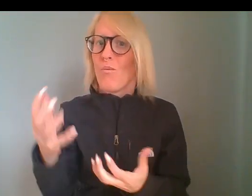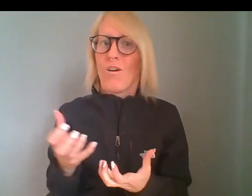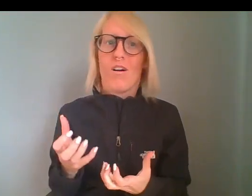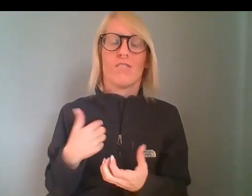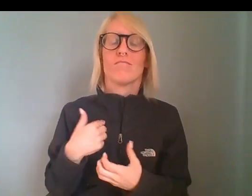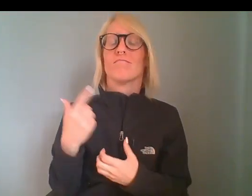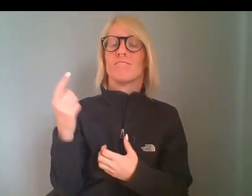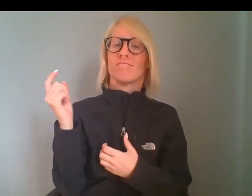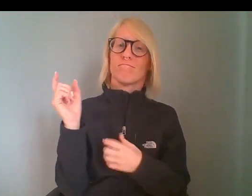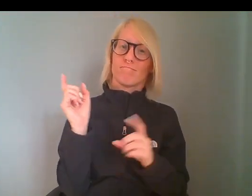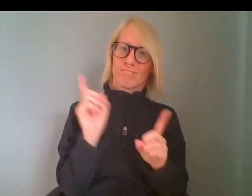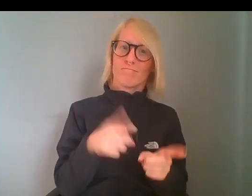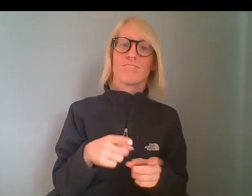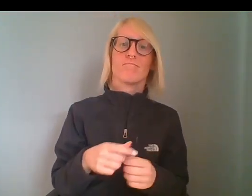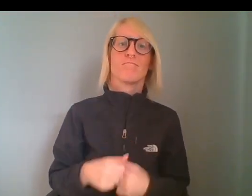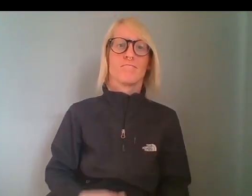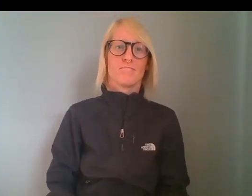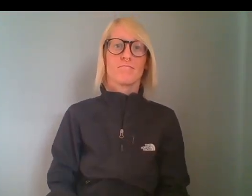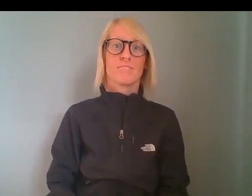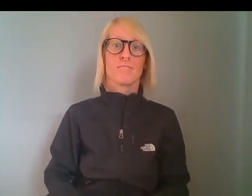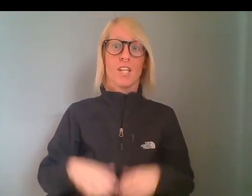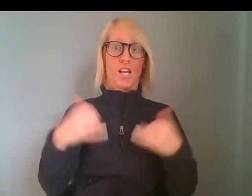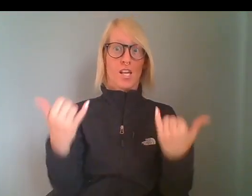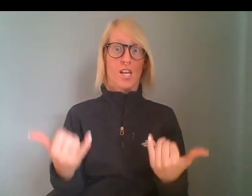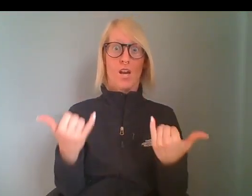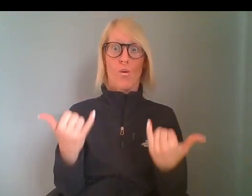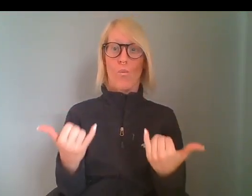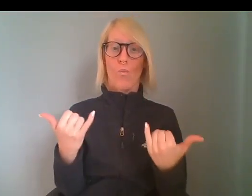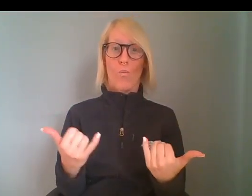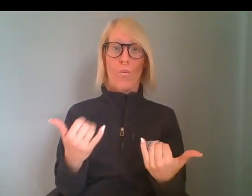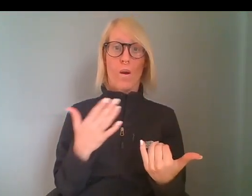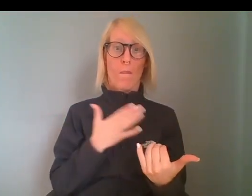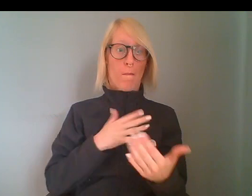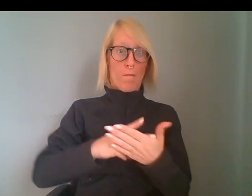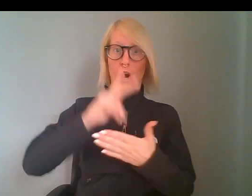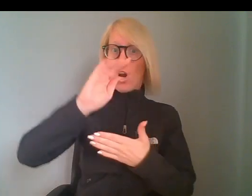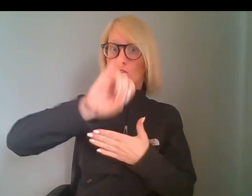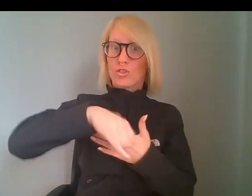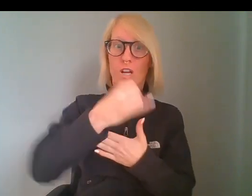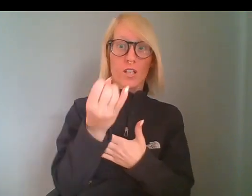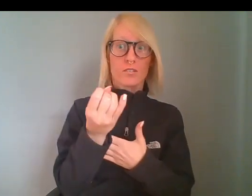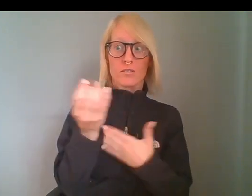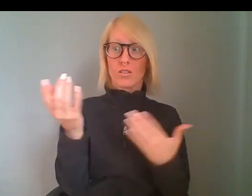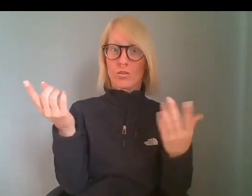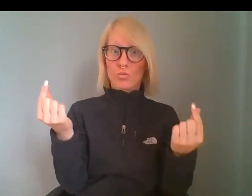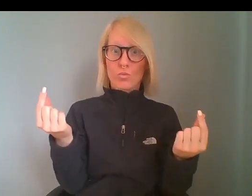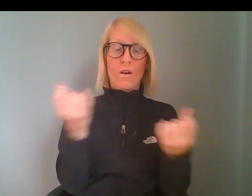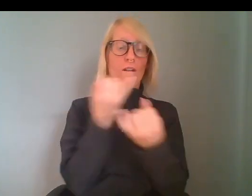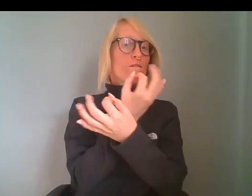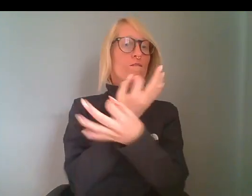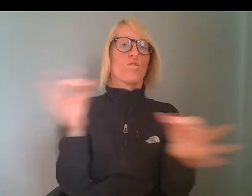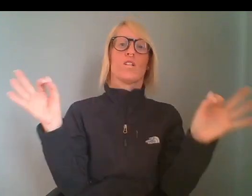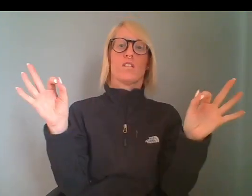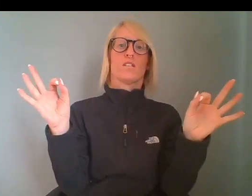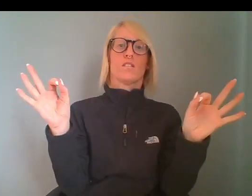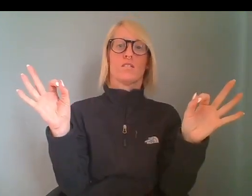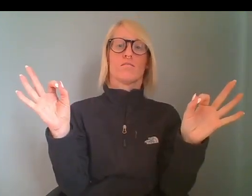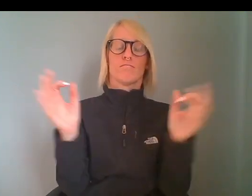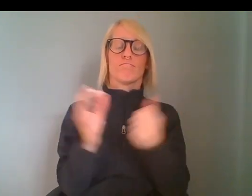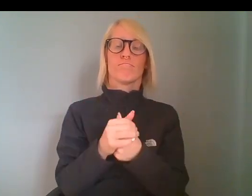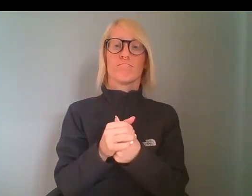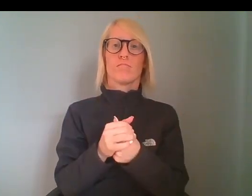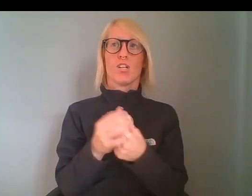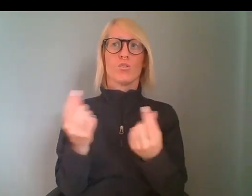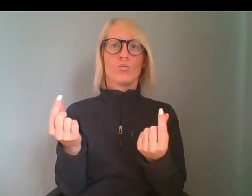Palmetto Technology Hub. And what this resource is something totally free, and it's a way of matching technically